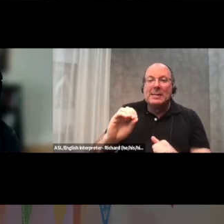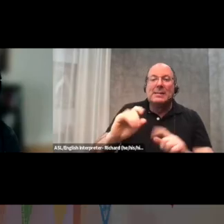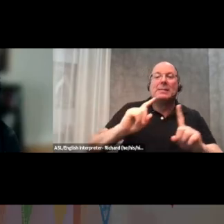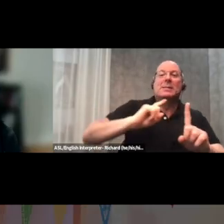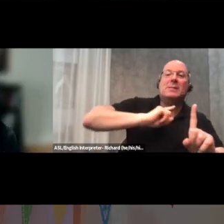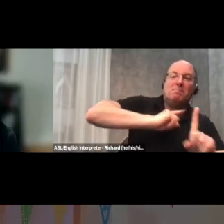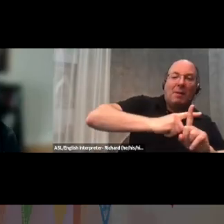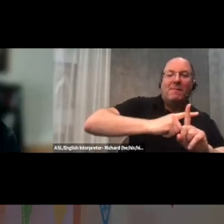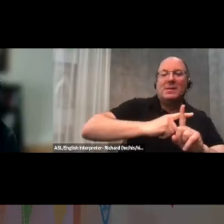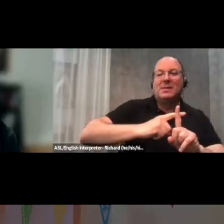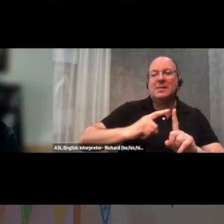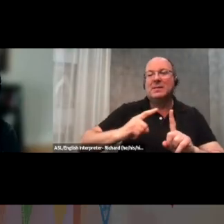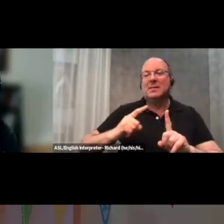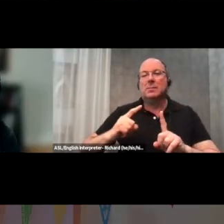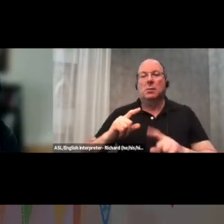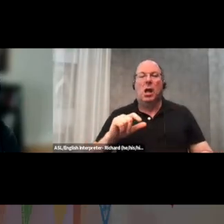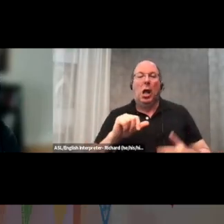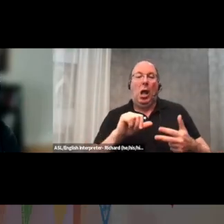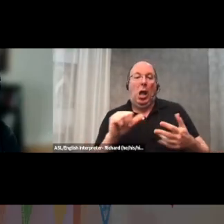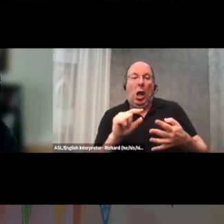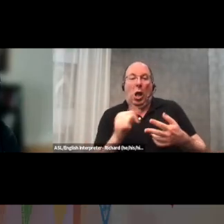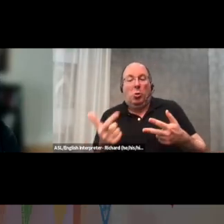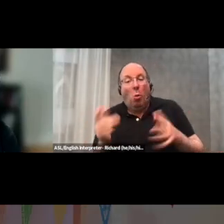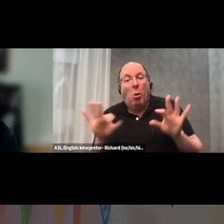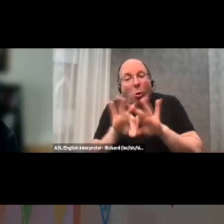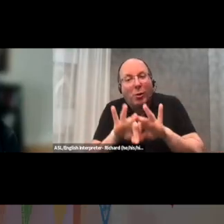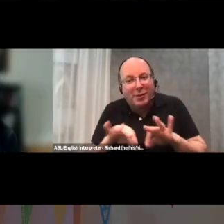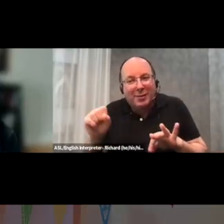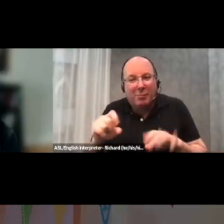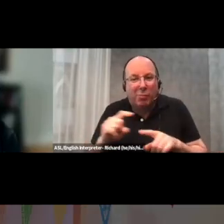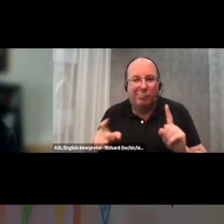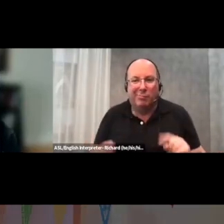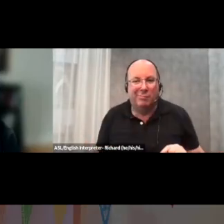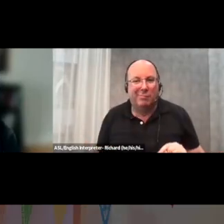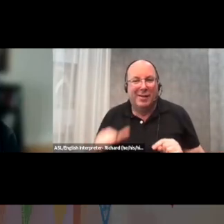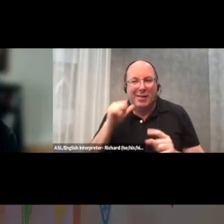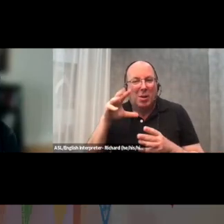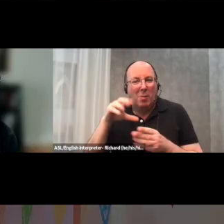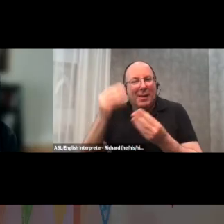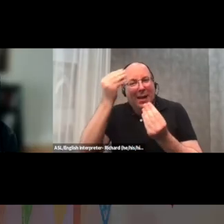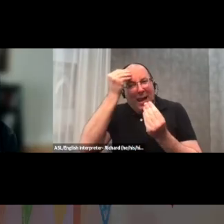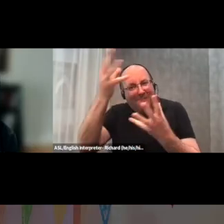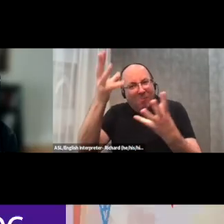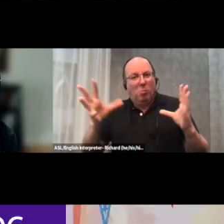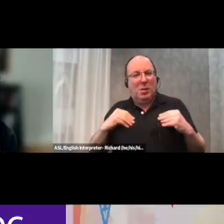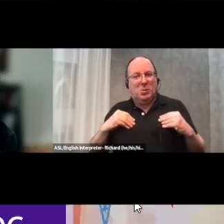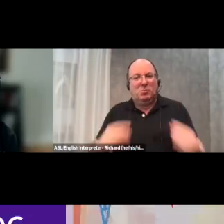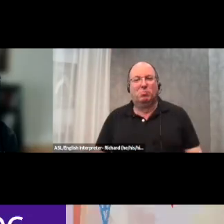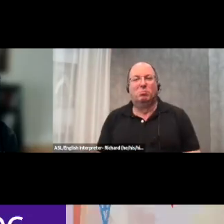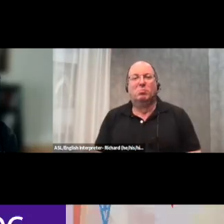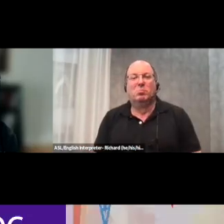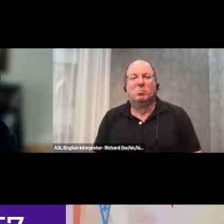And yeah, the other ones are probably important, but not part of informed consent.